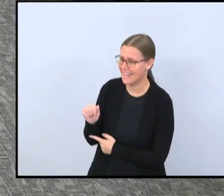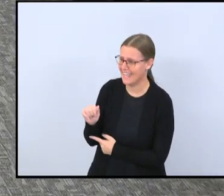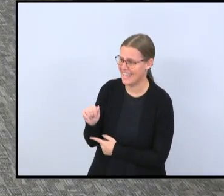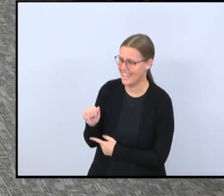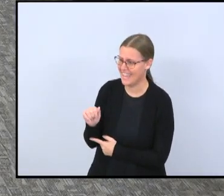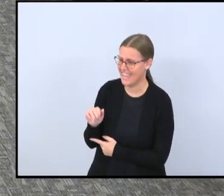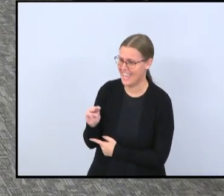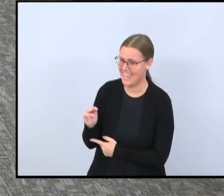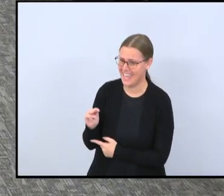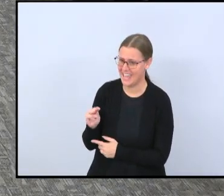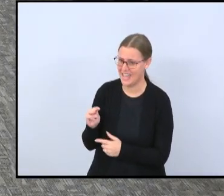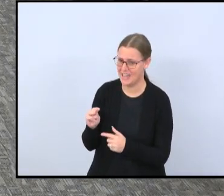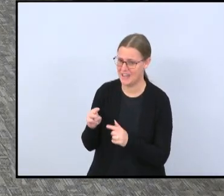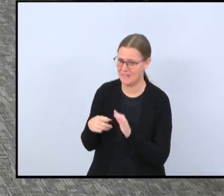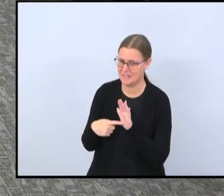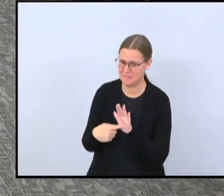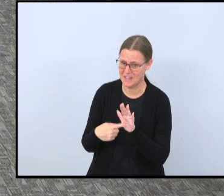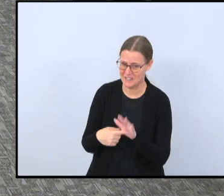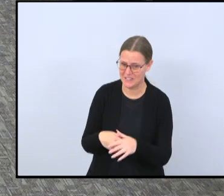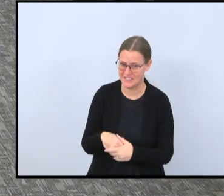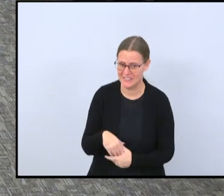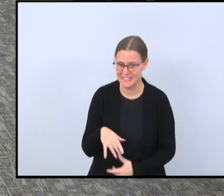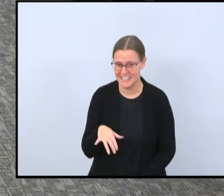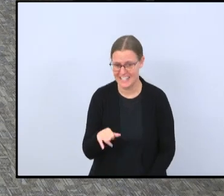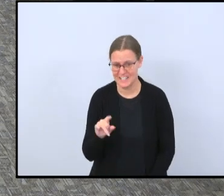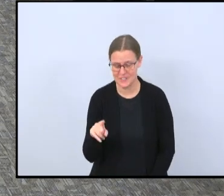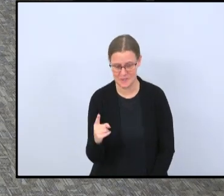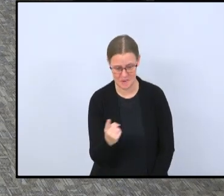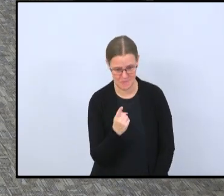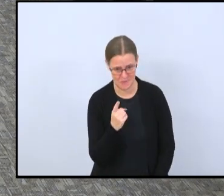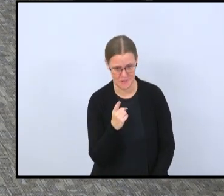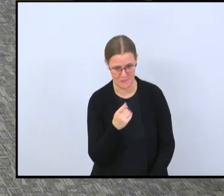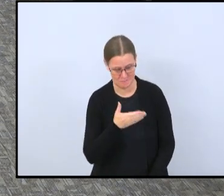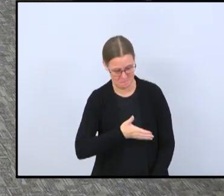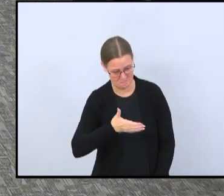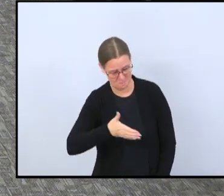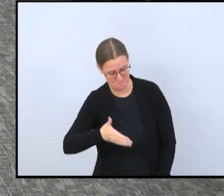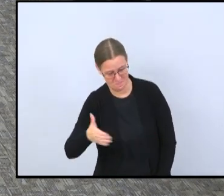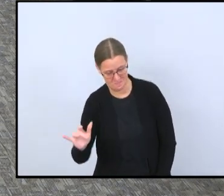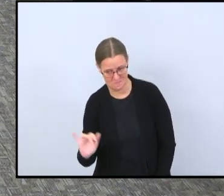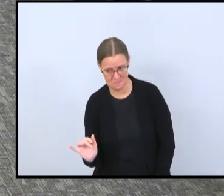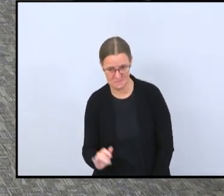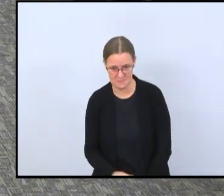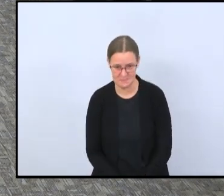Okay, yes, I mentioned the teachers. Yes, please go through. Yes, thank you.